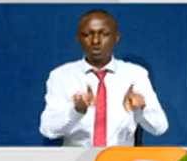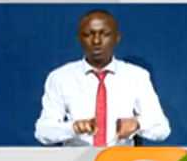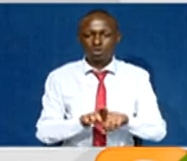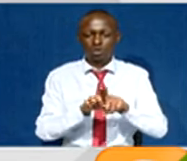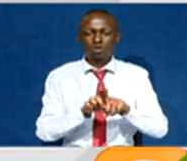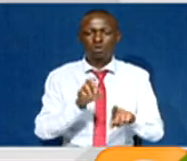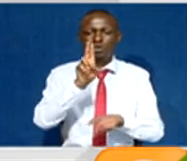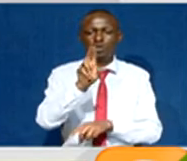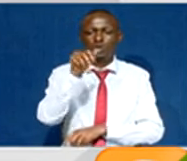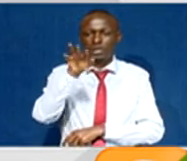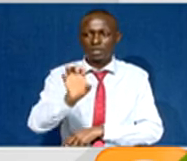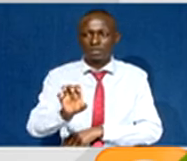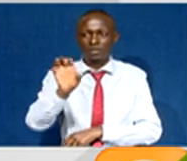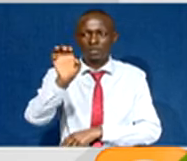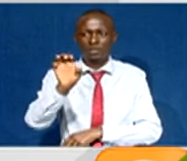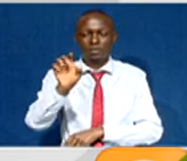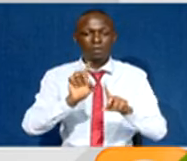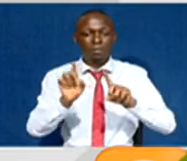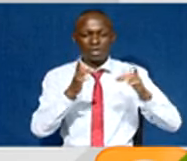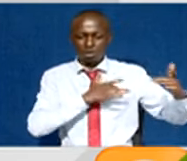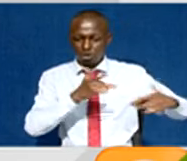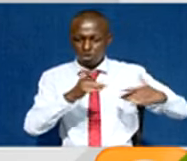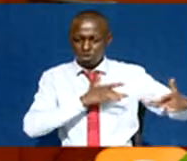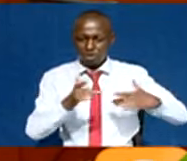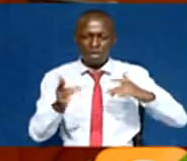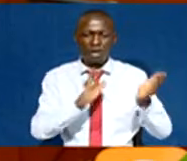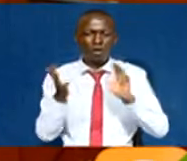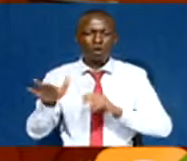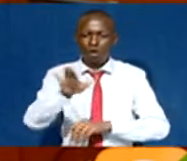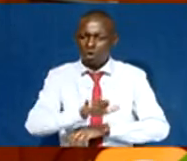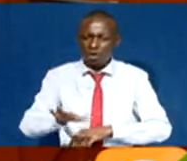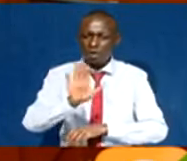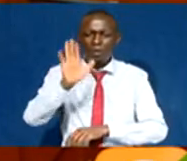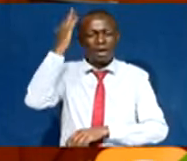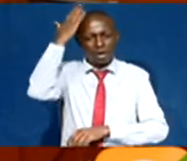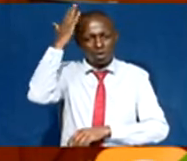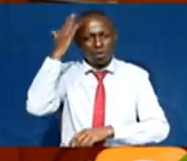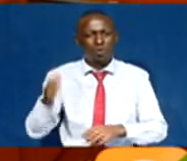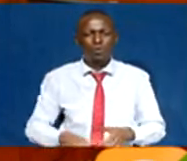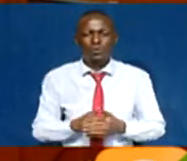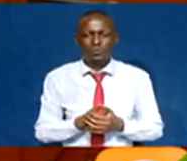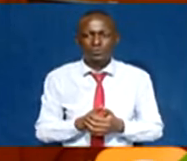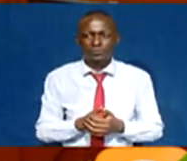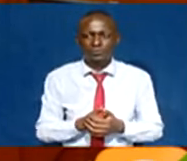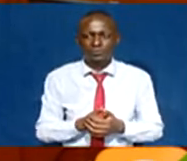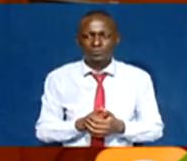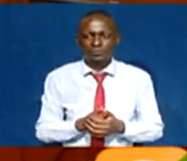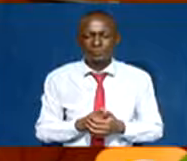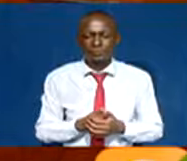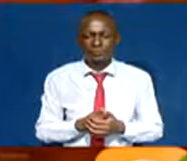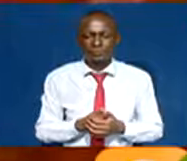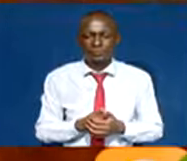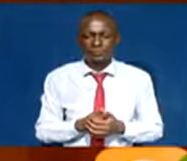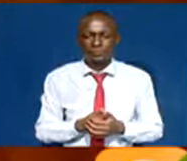United Arab Emirates, albeit concerns over their overall knowledge. I, David Kiplagat